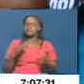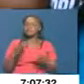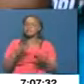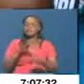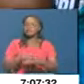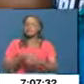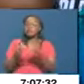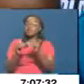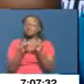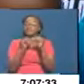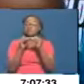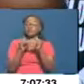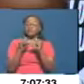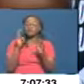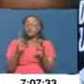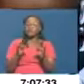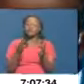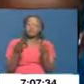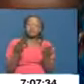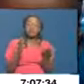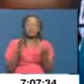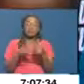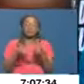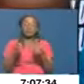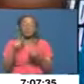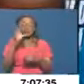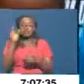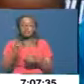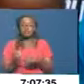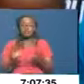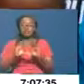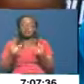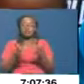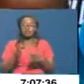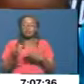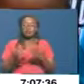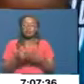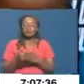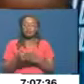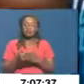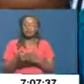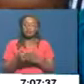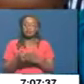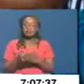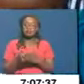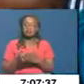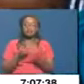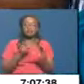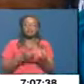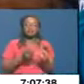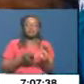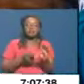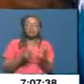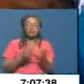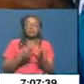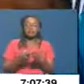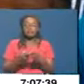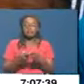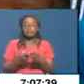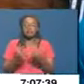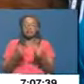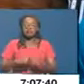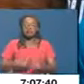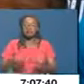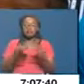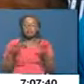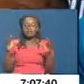level of, let's say, 70% of the global population having participated in them, then we will be as